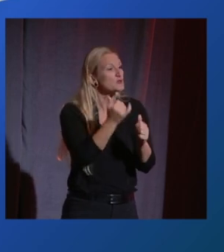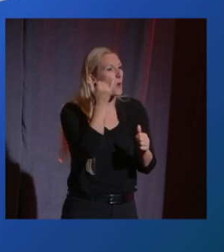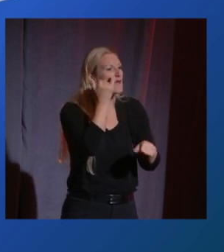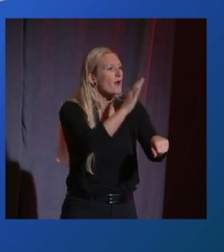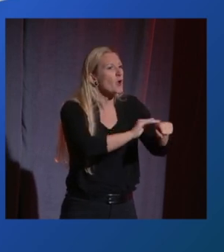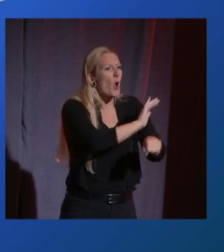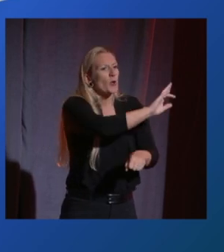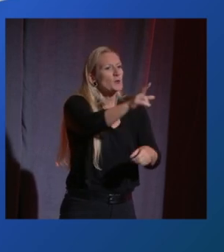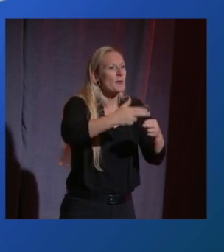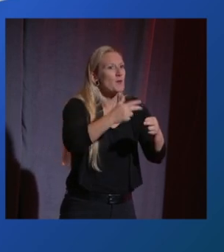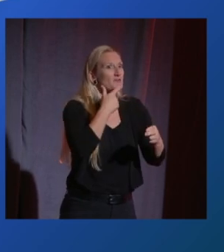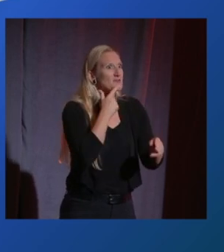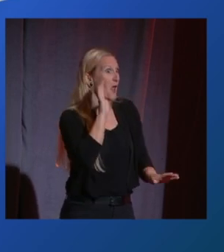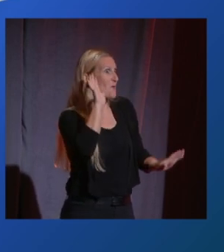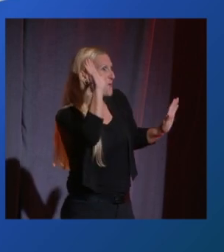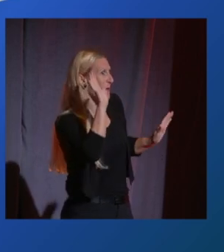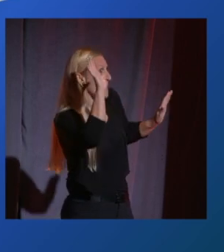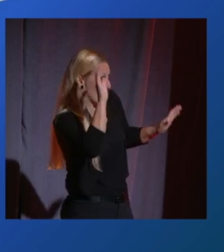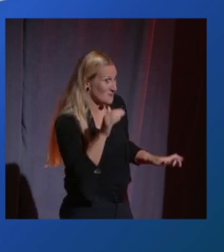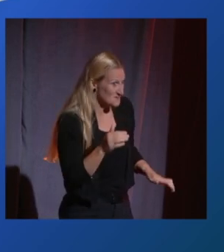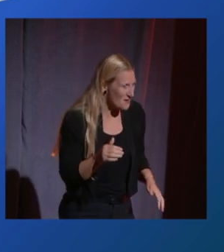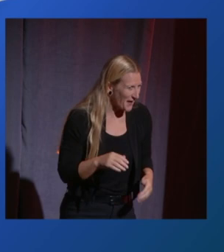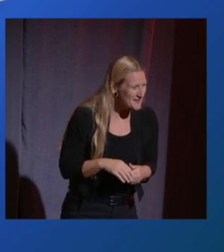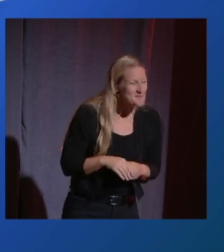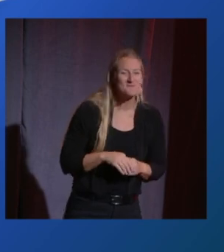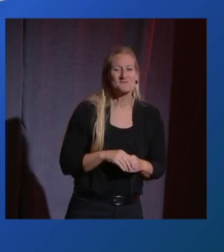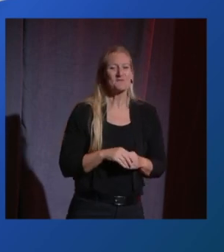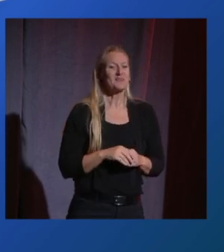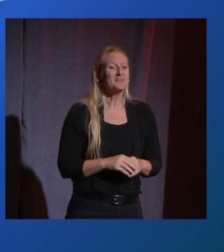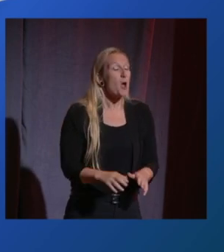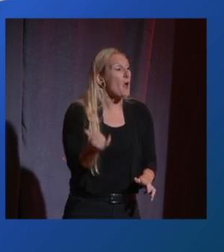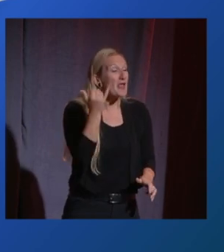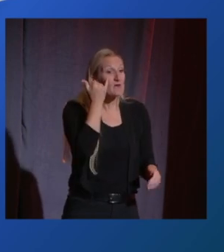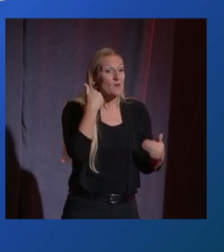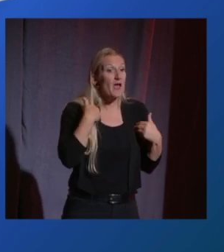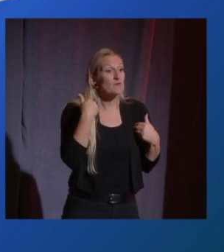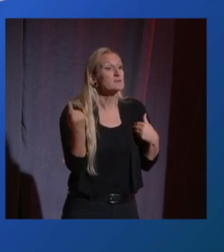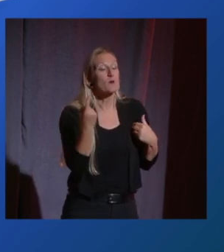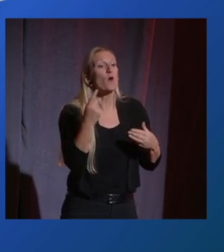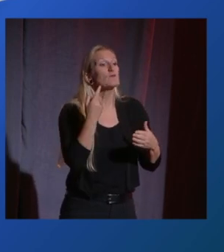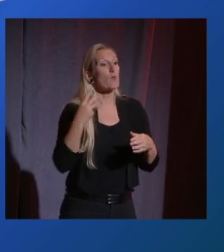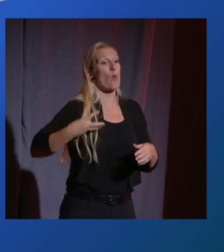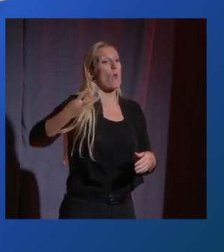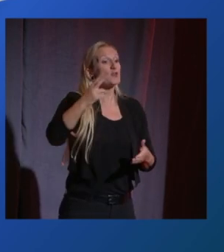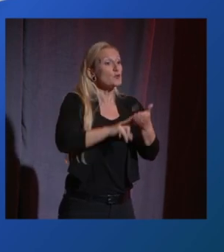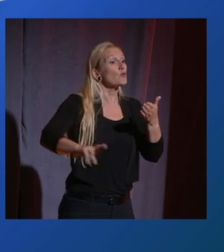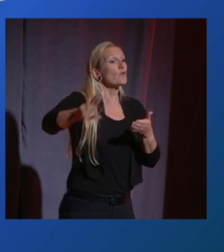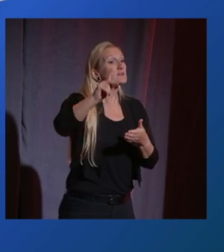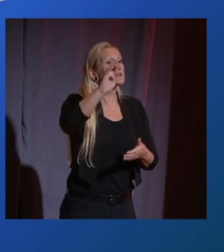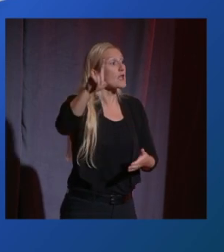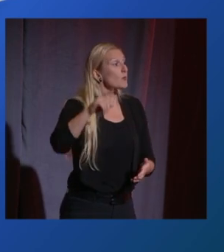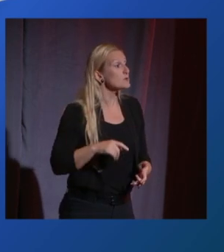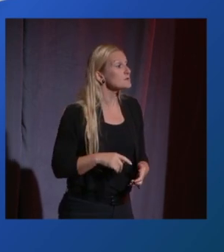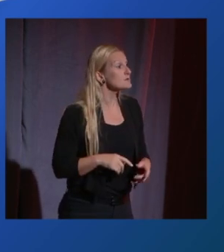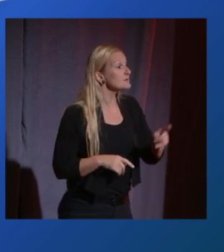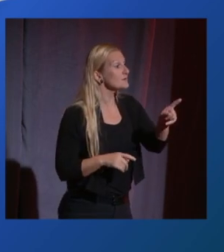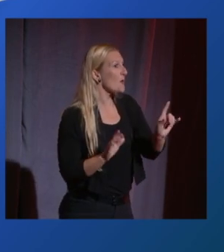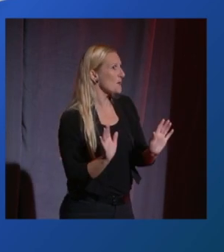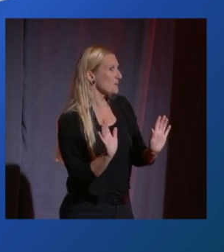you got to say woohoooo uh so if we have any anybody here from Washington University St